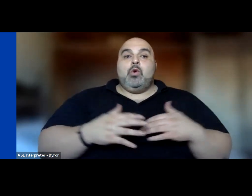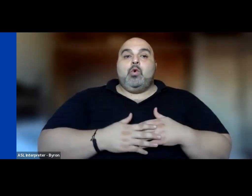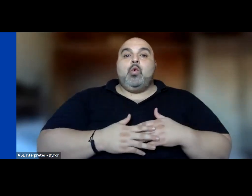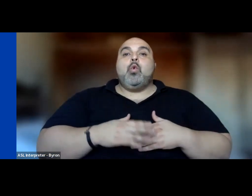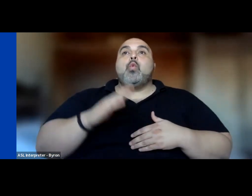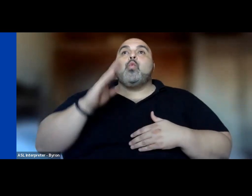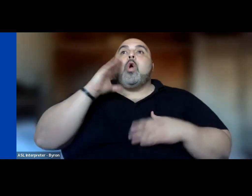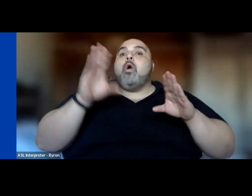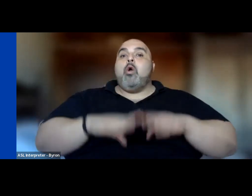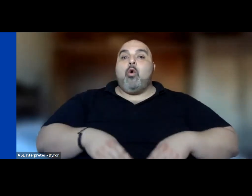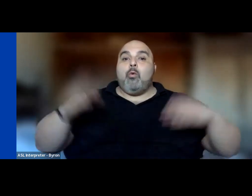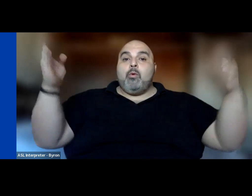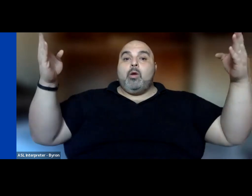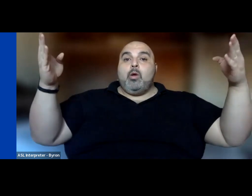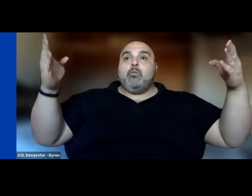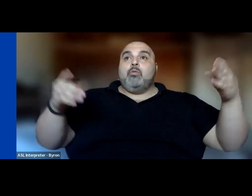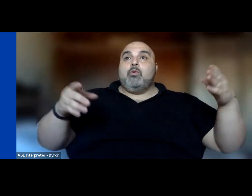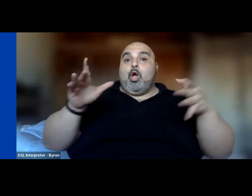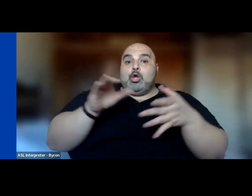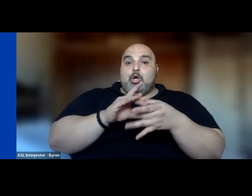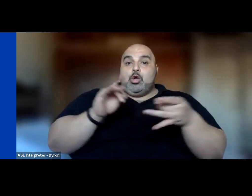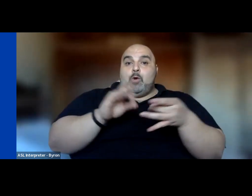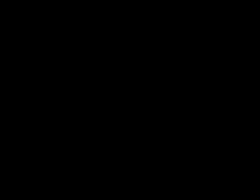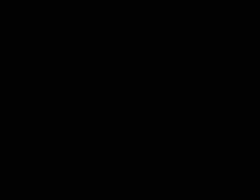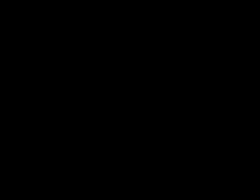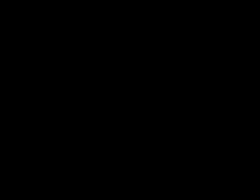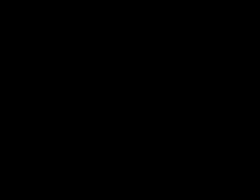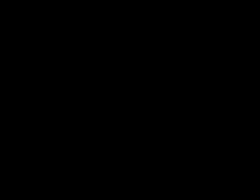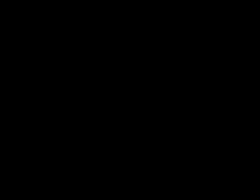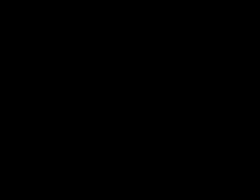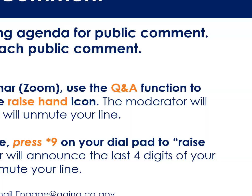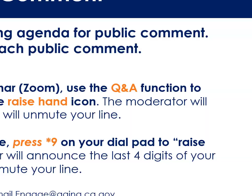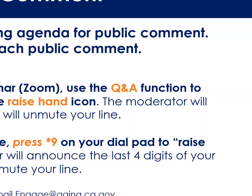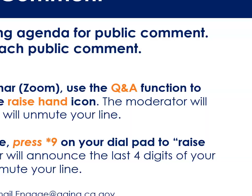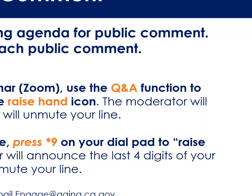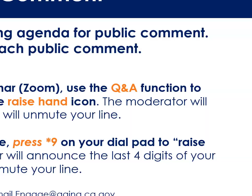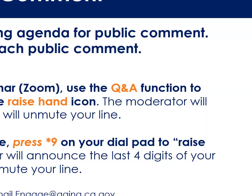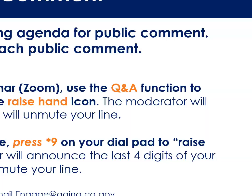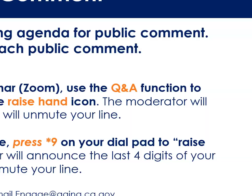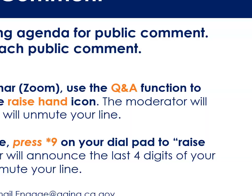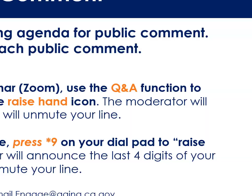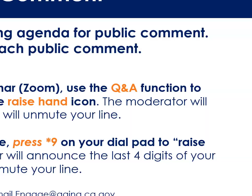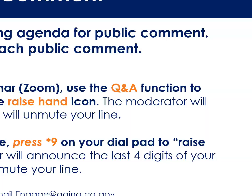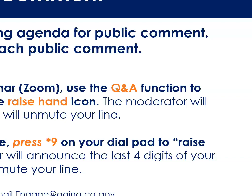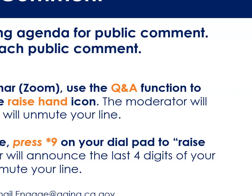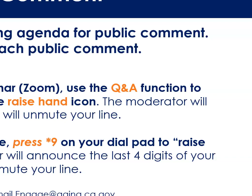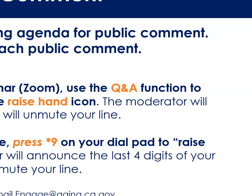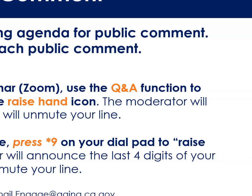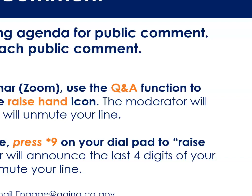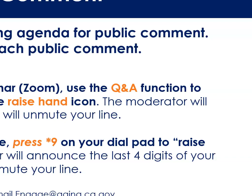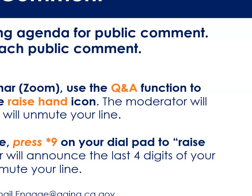going to open it up to public comment, and I want to turn it over to Megan of our CDA team to help us